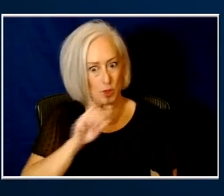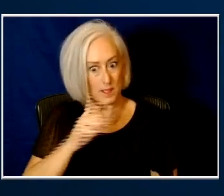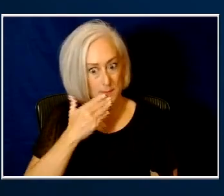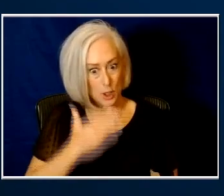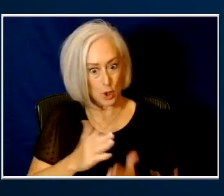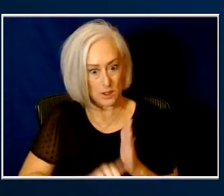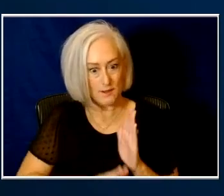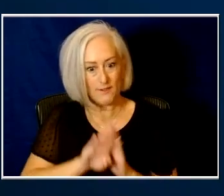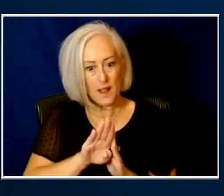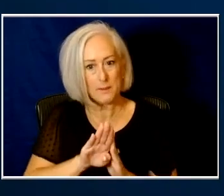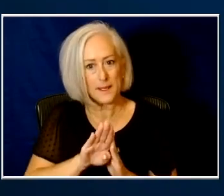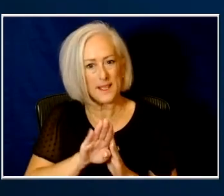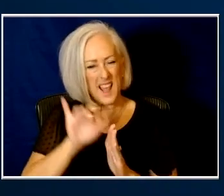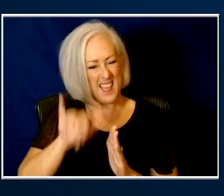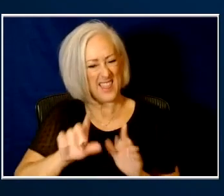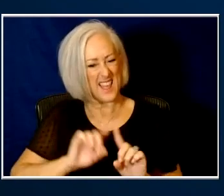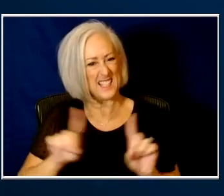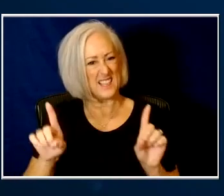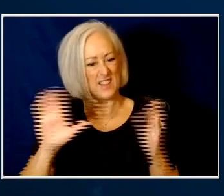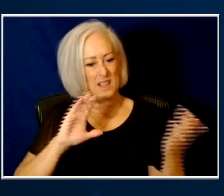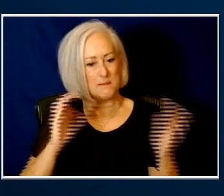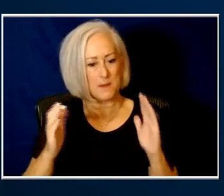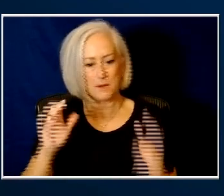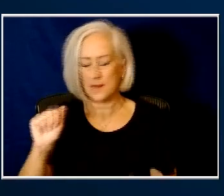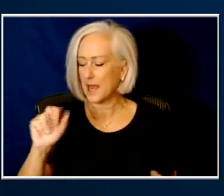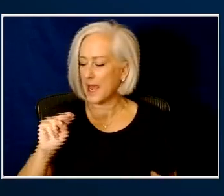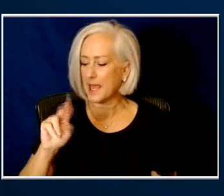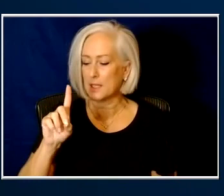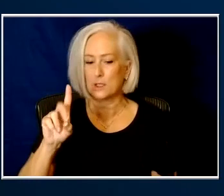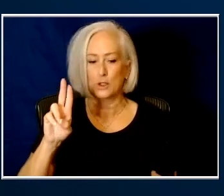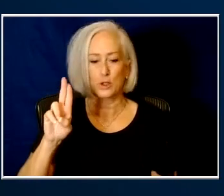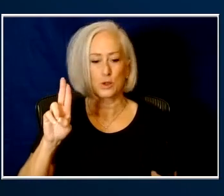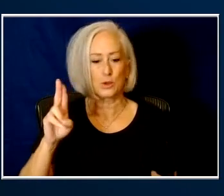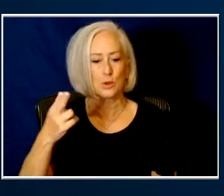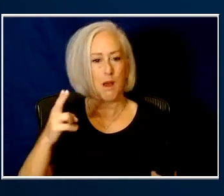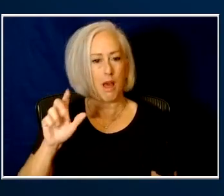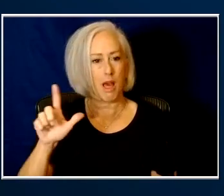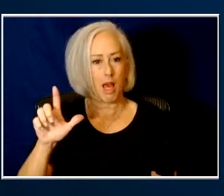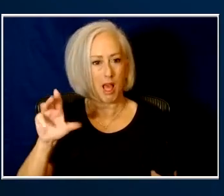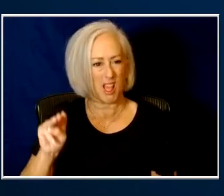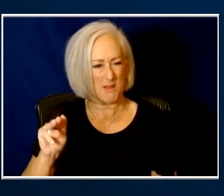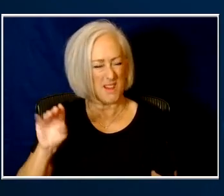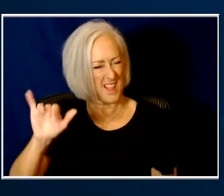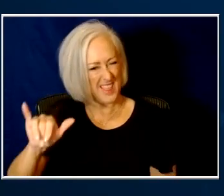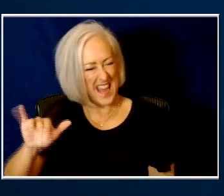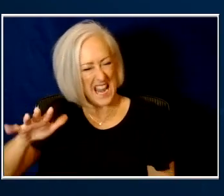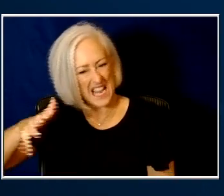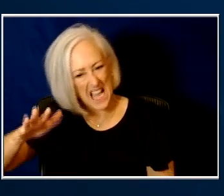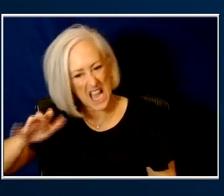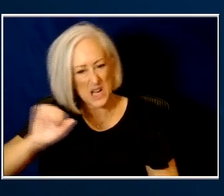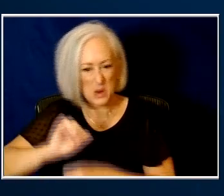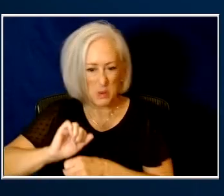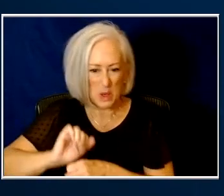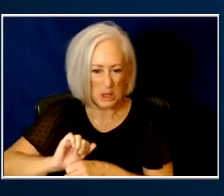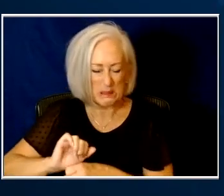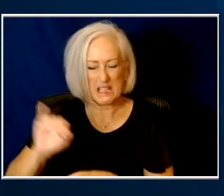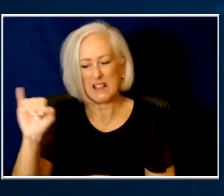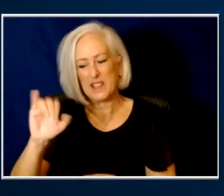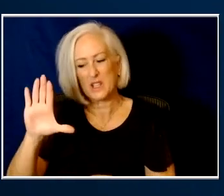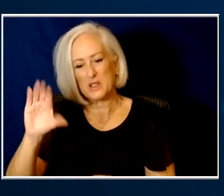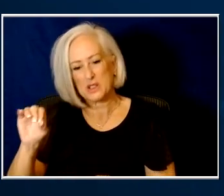whatever. The one that does work, and had a big fight with the FDA and everybody in the insurance companies. Talk to us about the